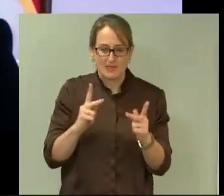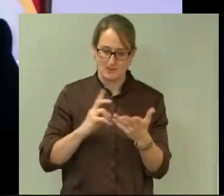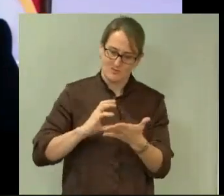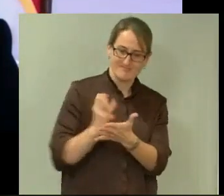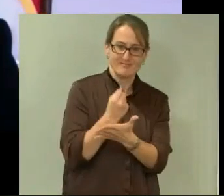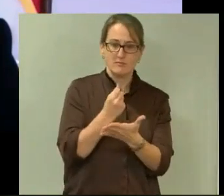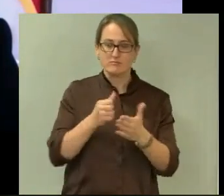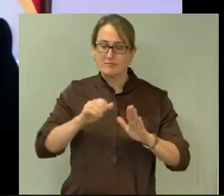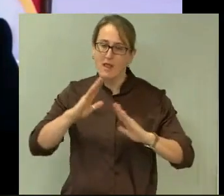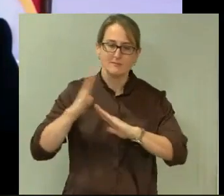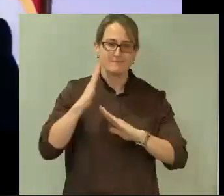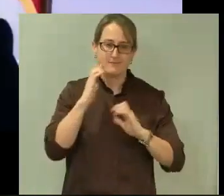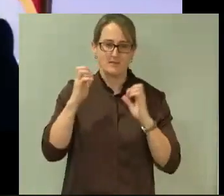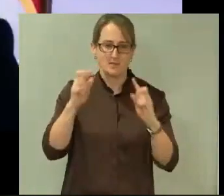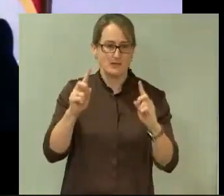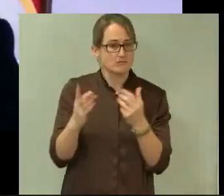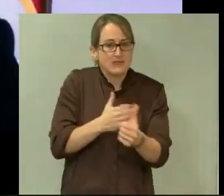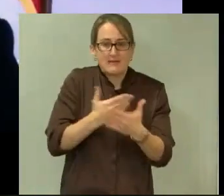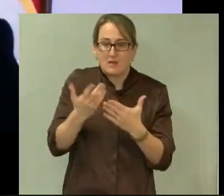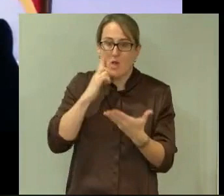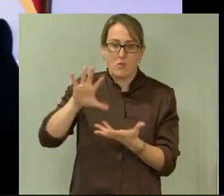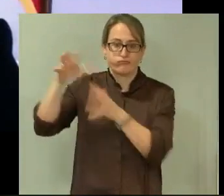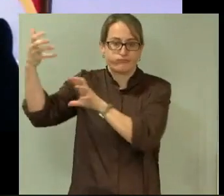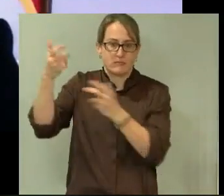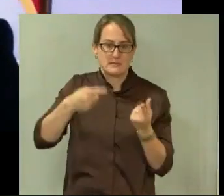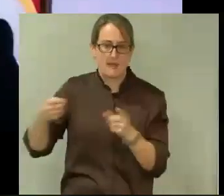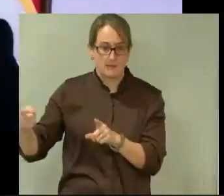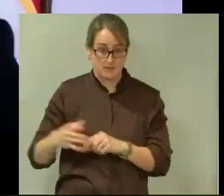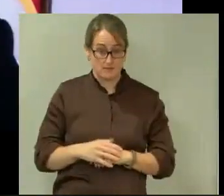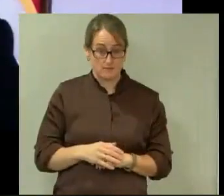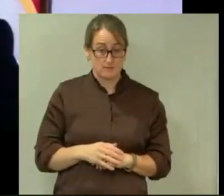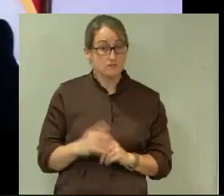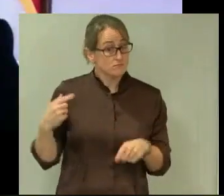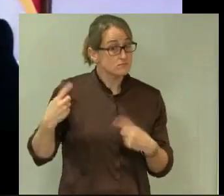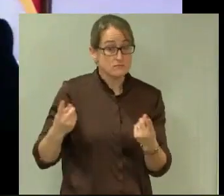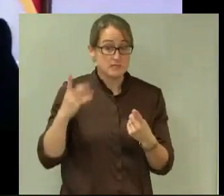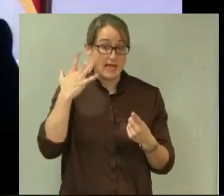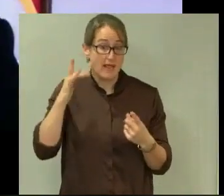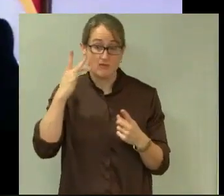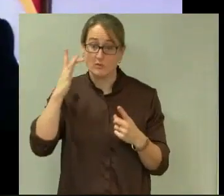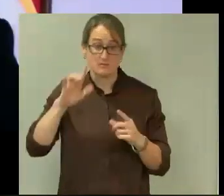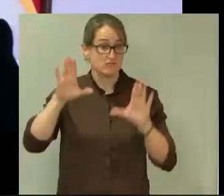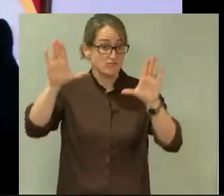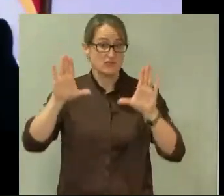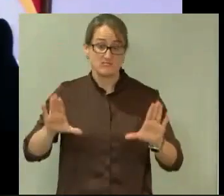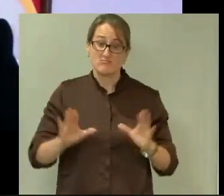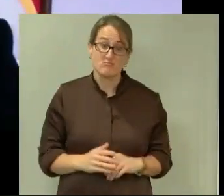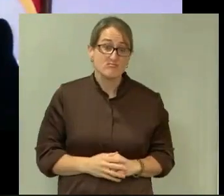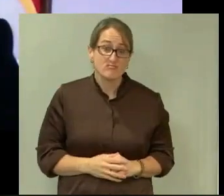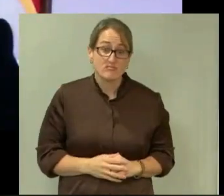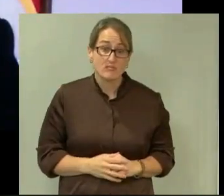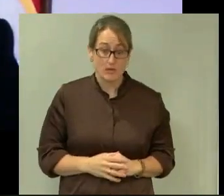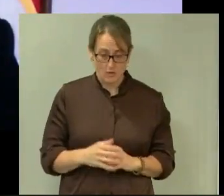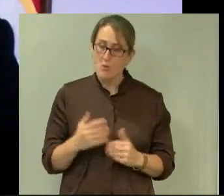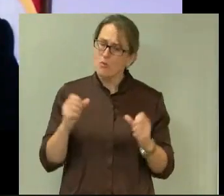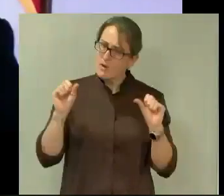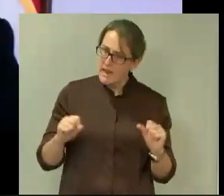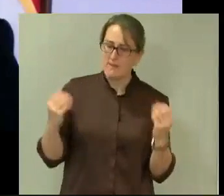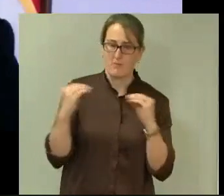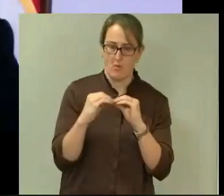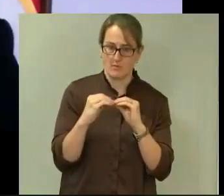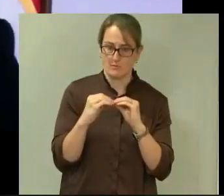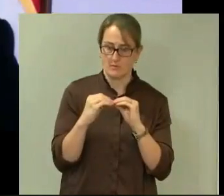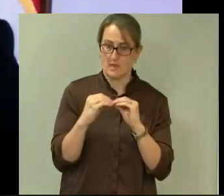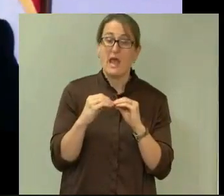this challenge. And California is rising to meet this challenge. We have more to do, but we can do more together, and